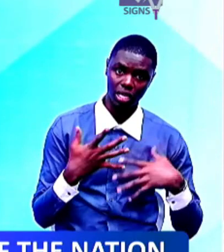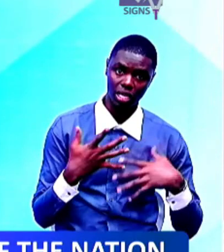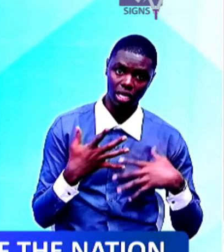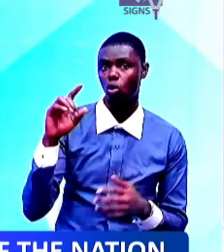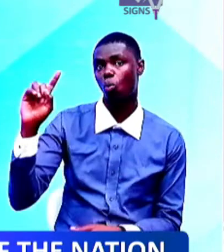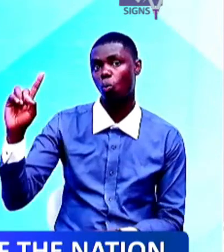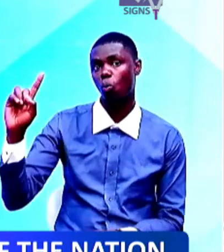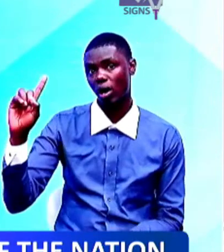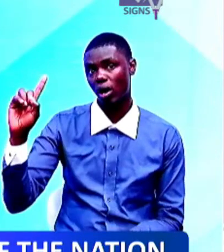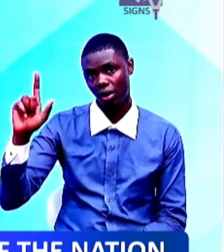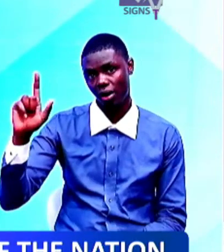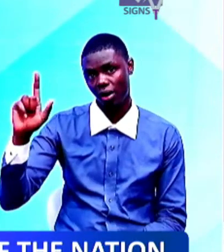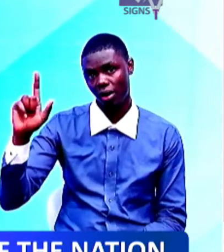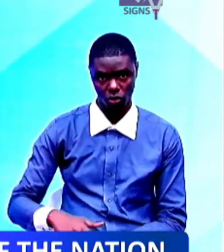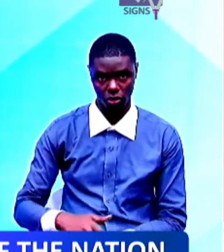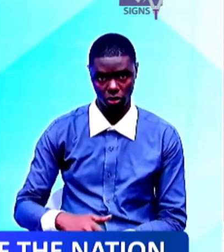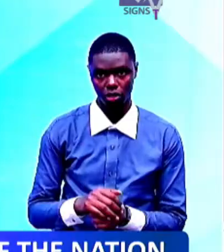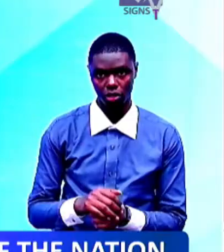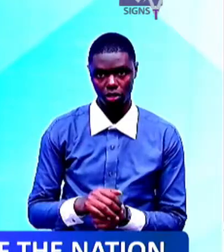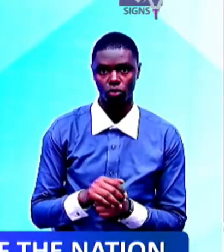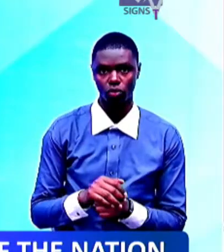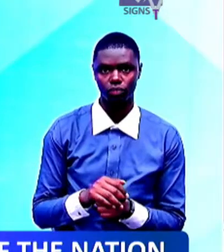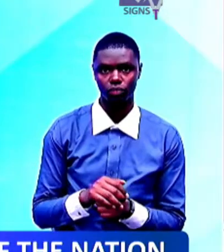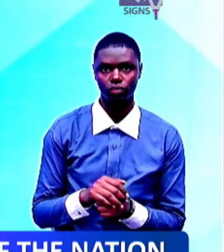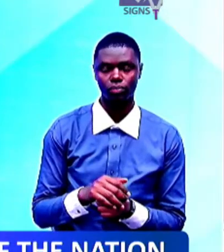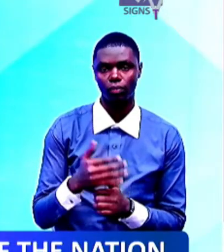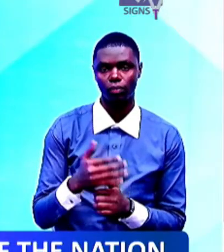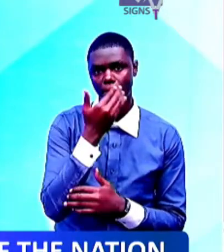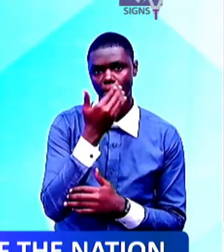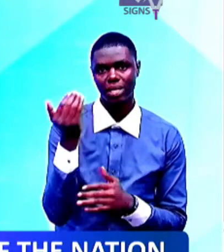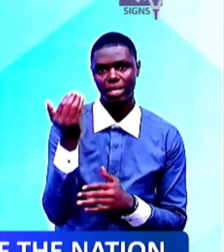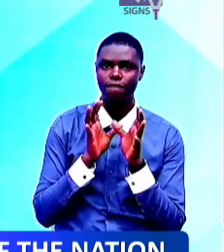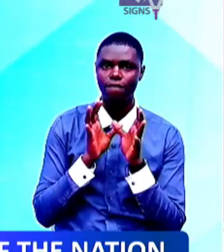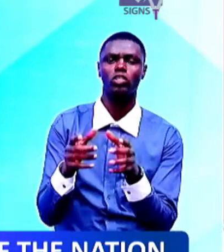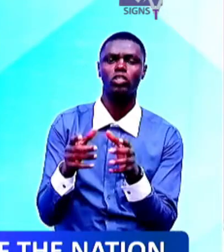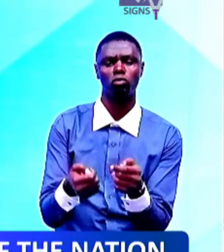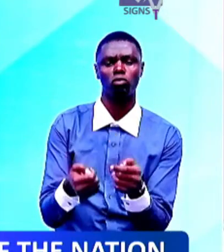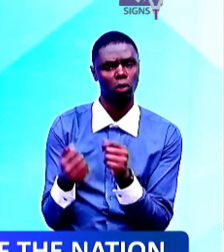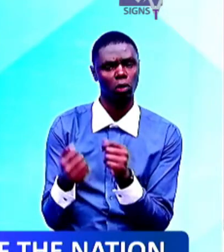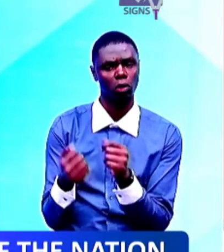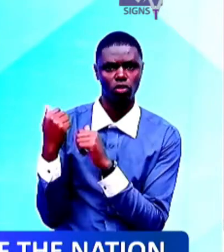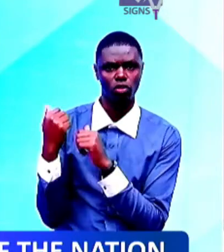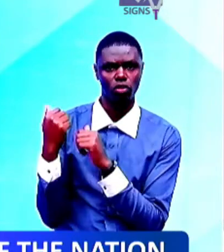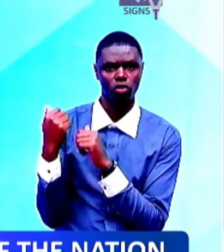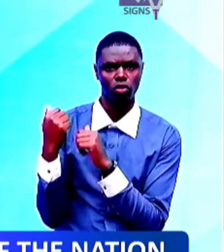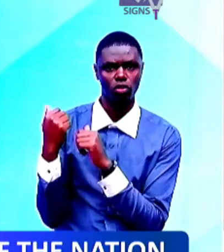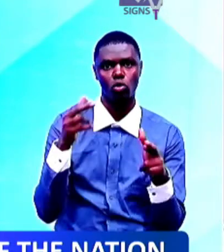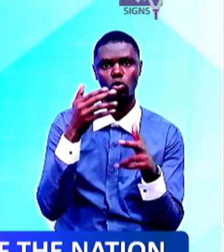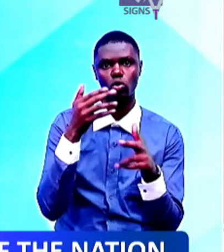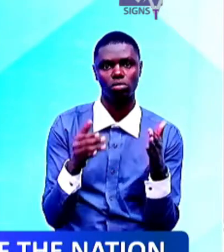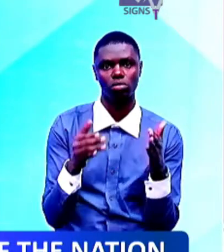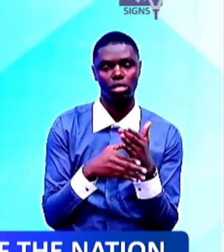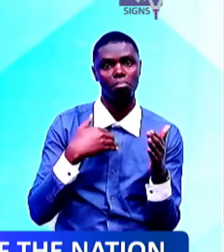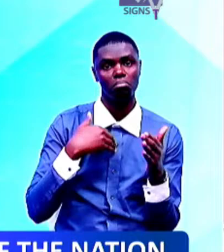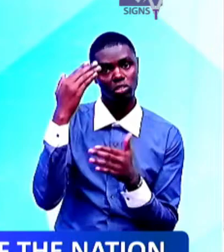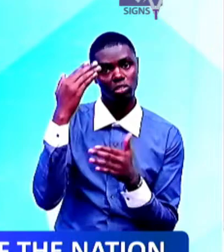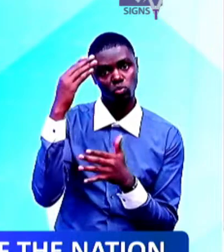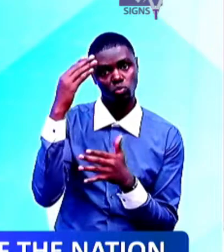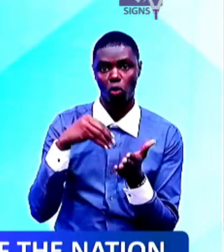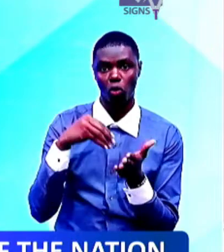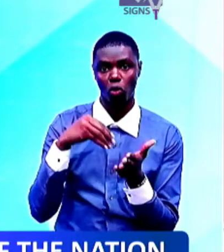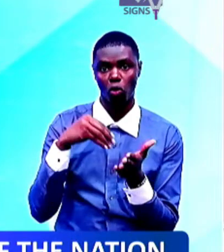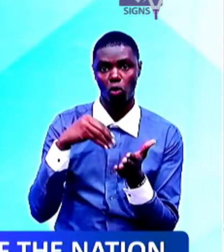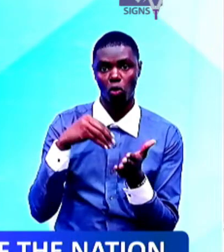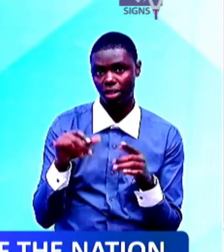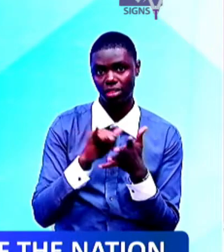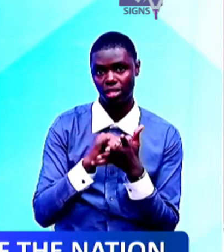families. It forms the state. They would rather forcefully remove you there for the road to be done. I don't know whether compensation is there, but that